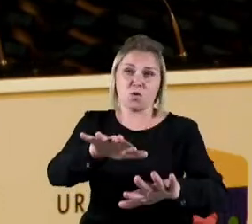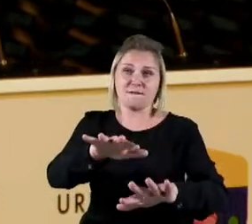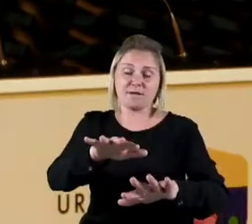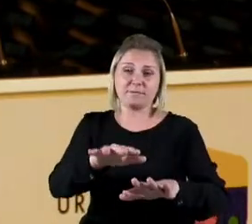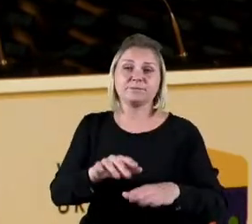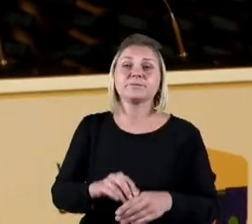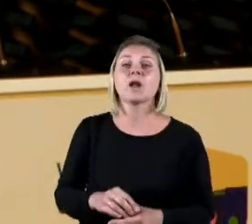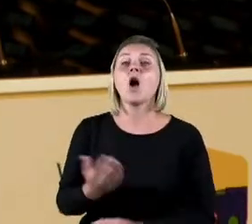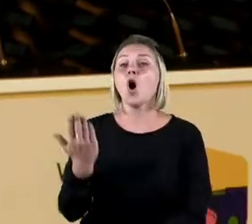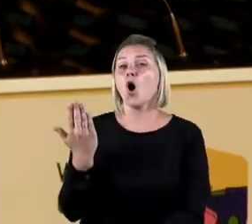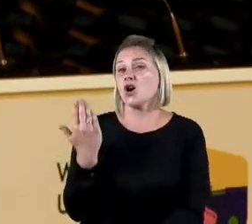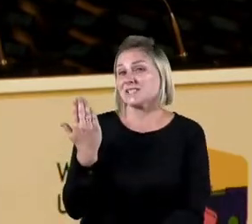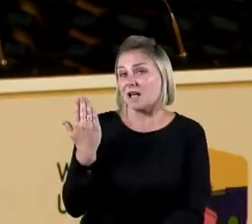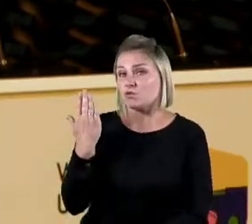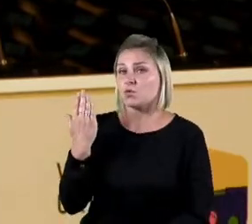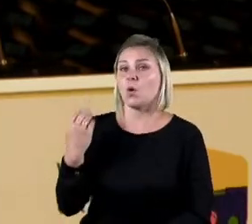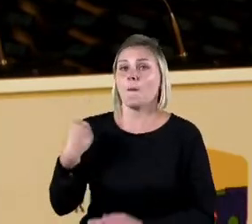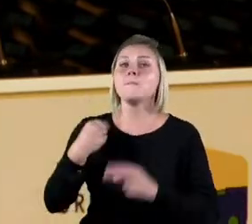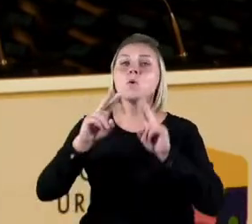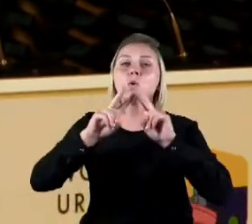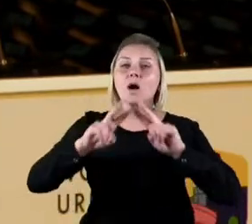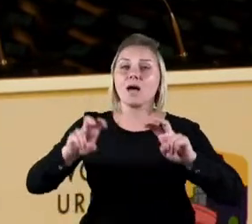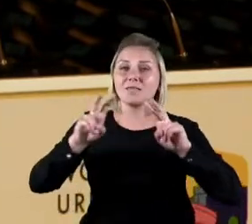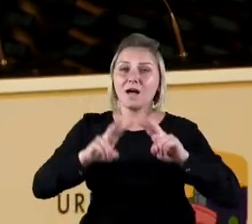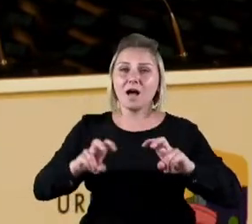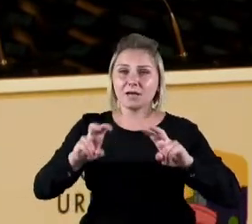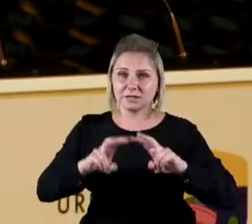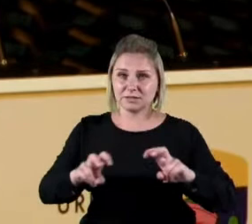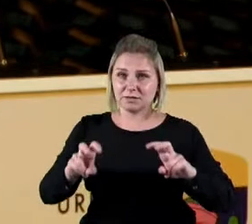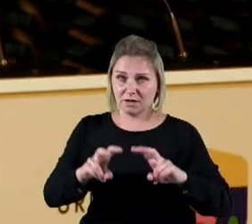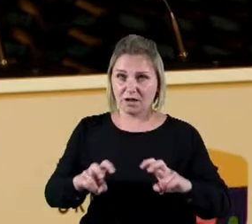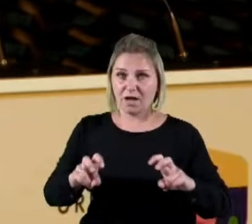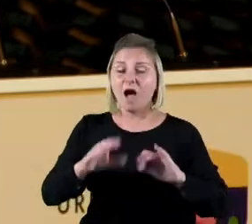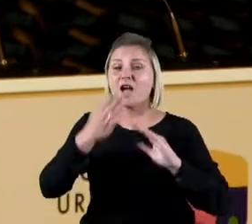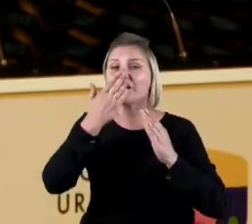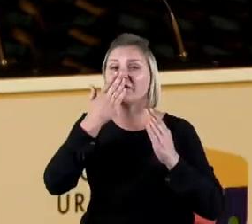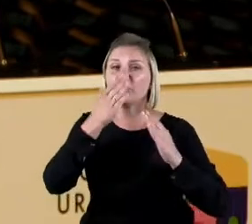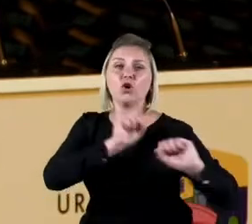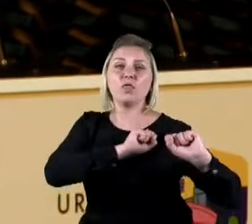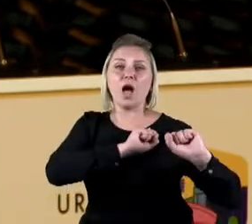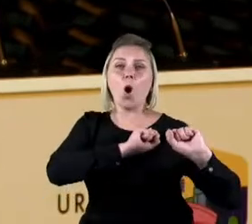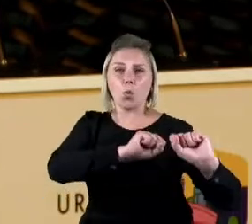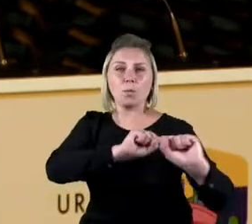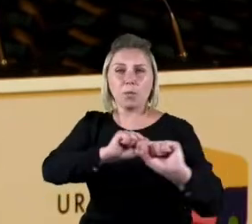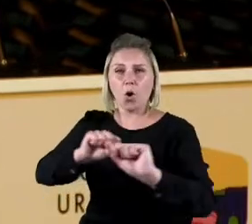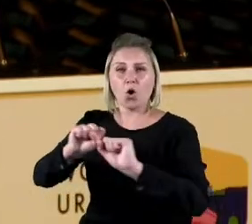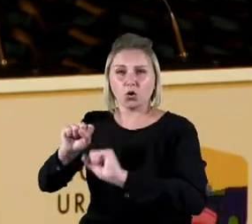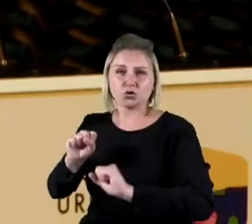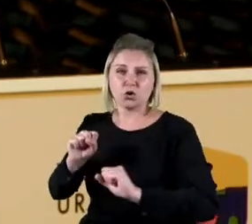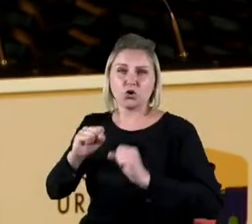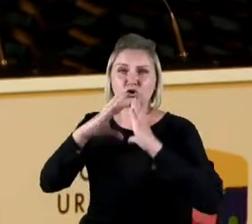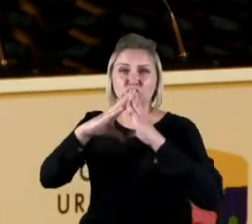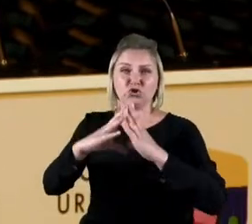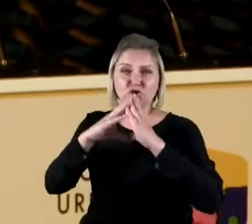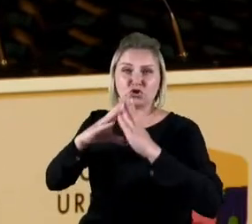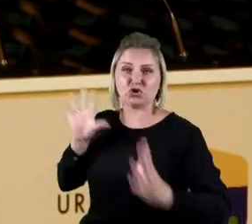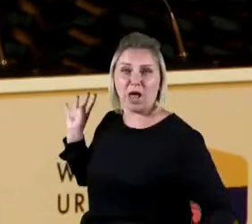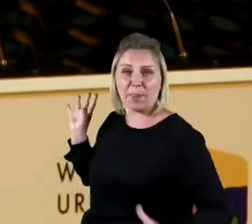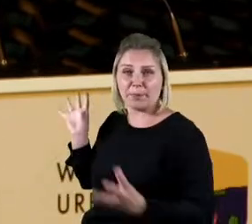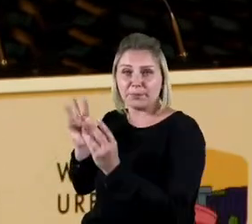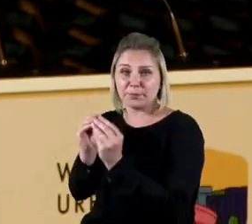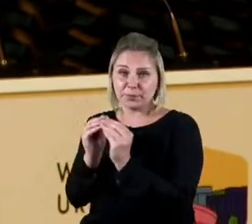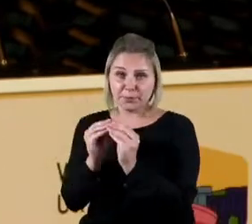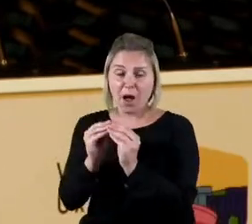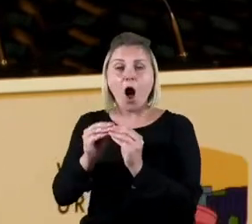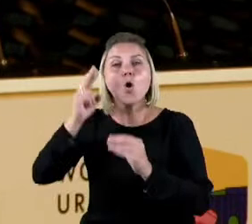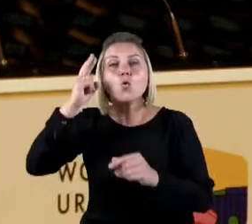an analytical review of the decade of urban resilience to better understand the existing demands and emerging priorities related